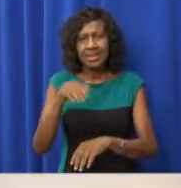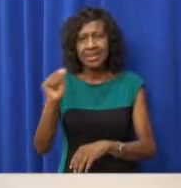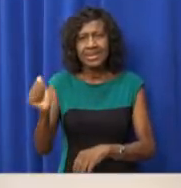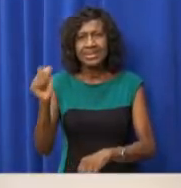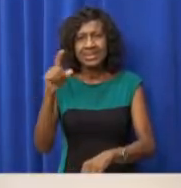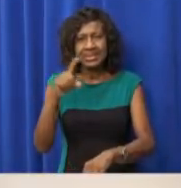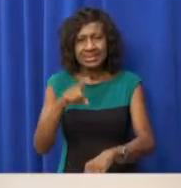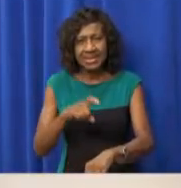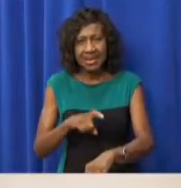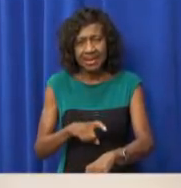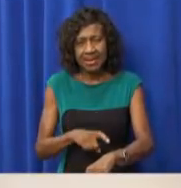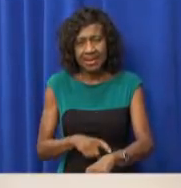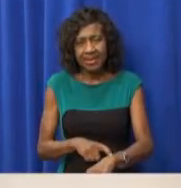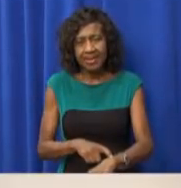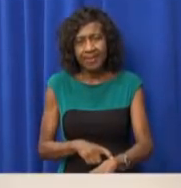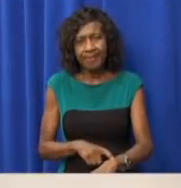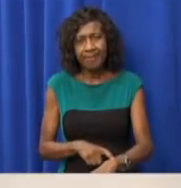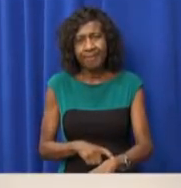a